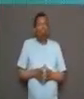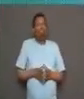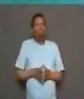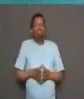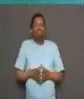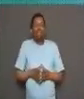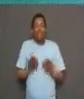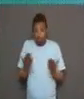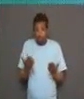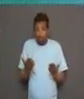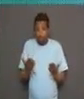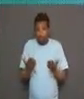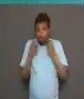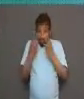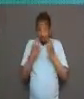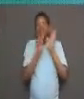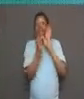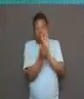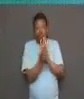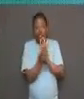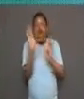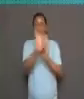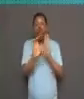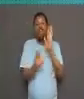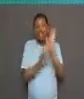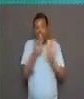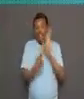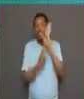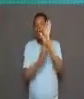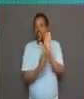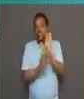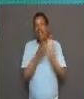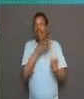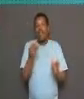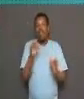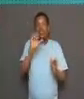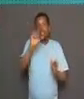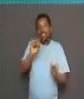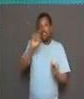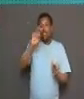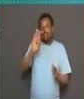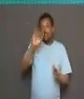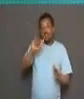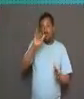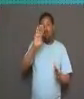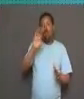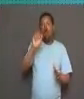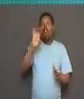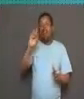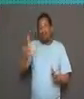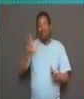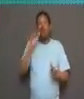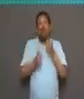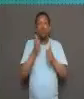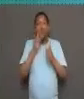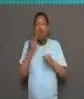Let us see some examples of the conventional signs and symbols which are employed in